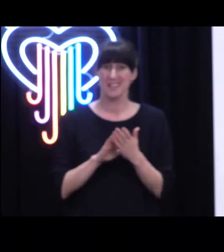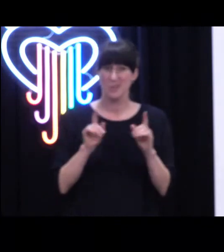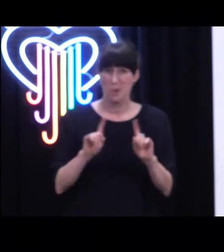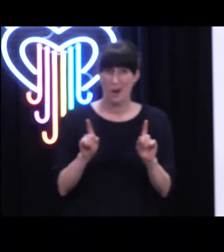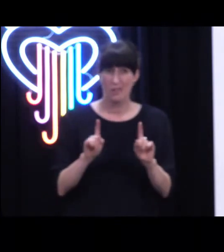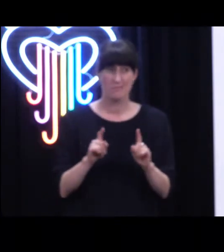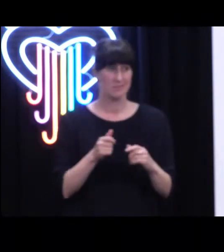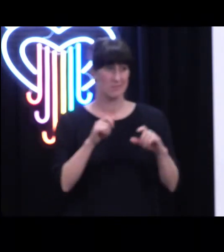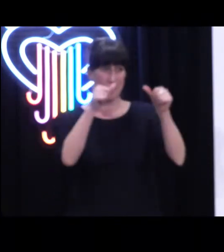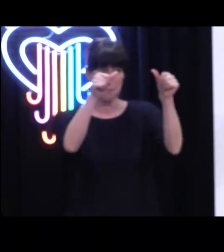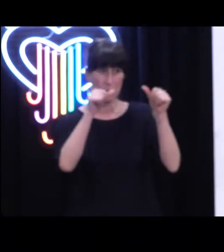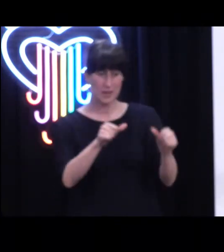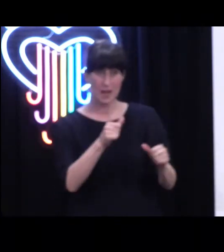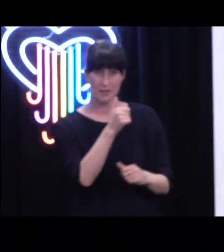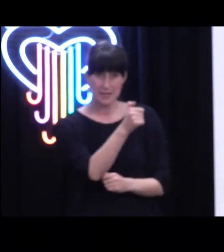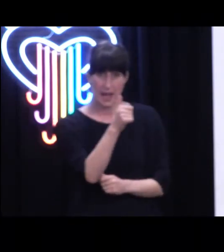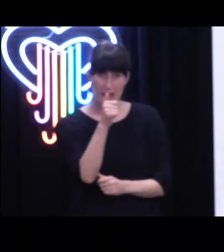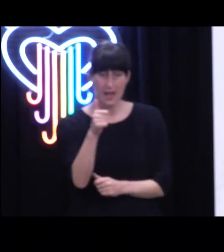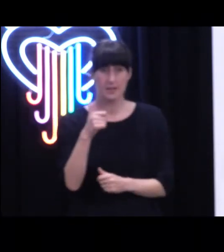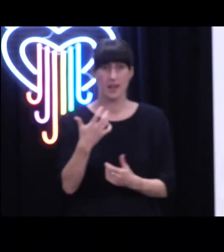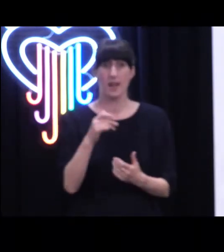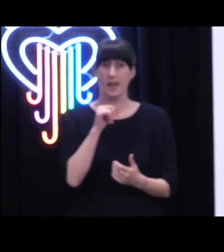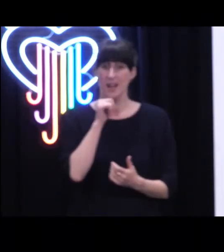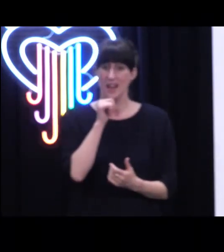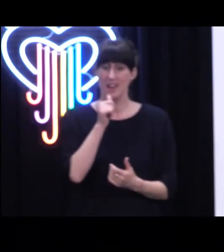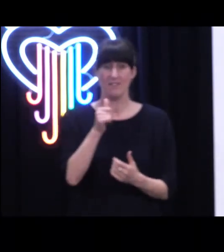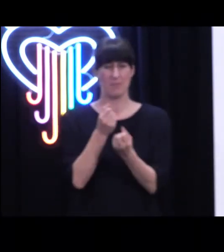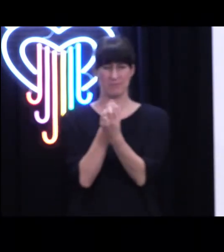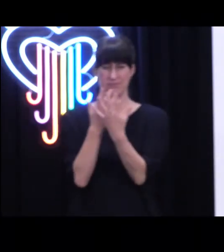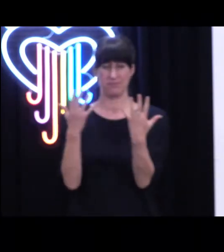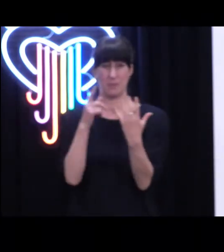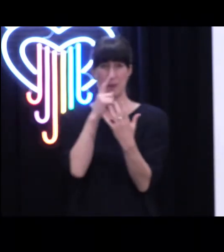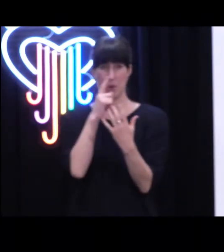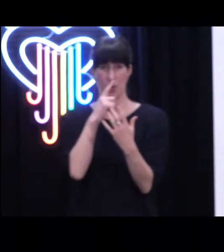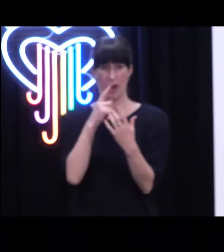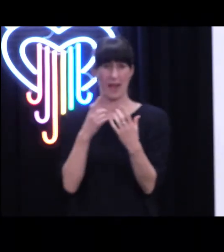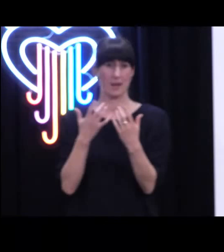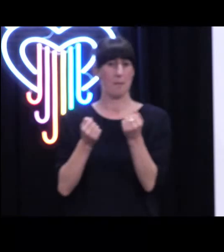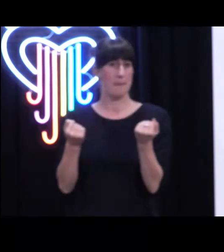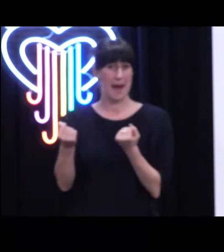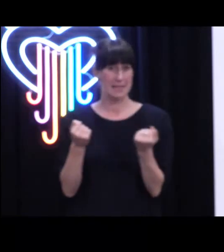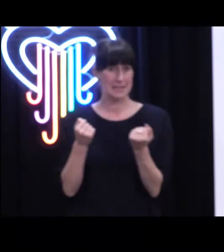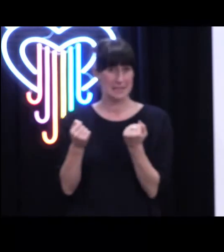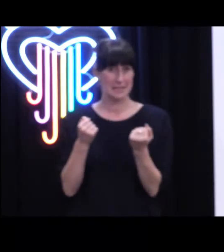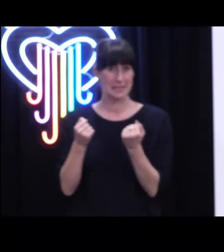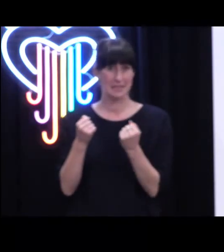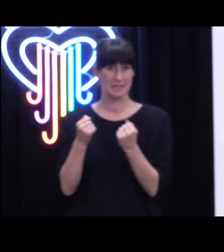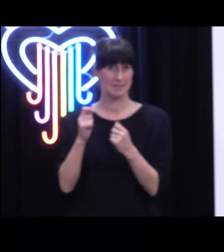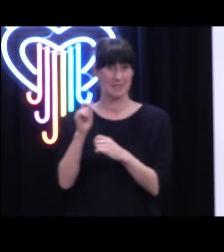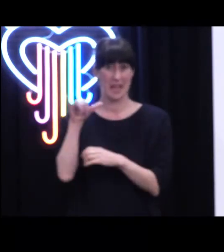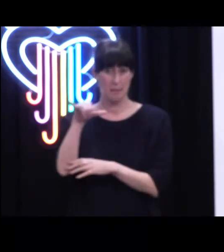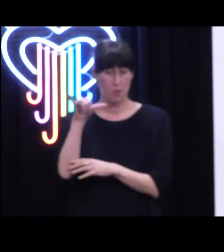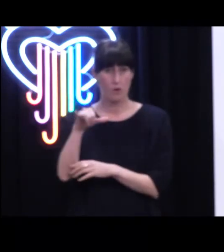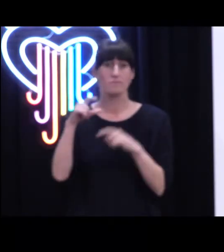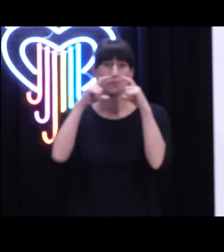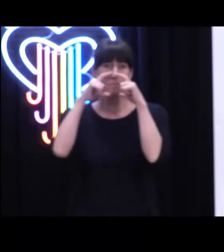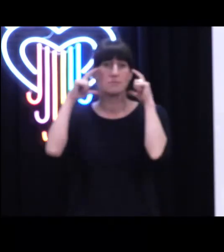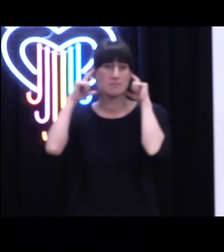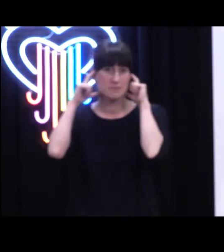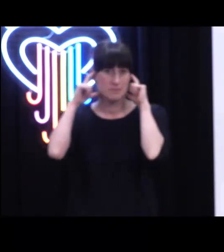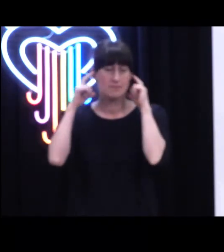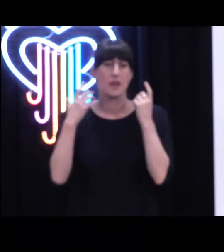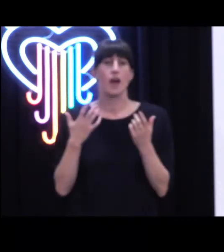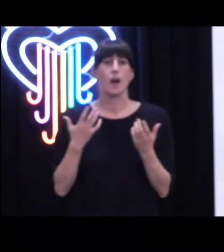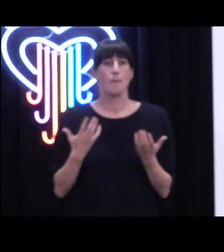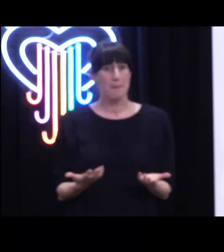high-density places where it's hard to contact trace, like buses, but we don't have COVID in the community, and so we otherwise have pretty normal lives.